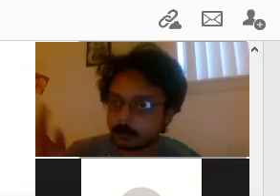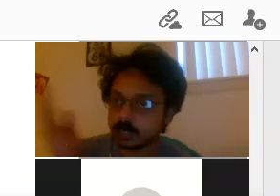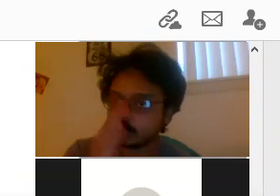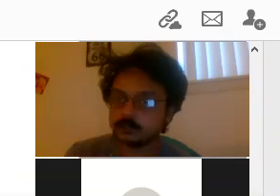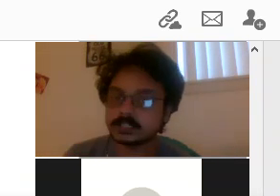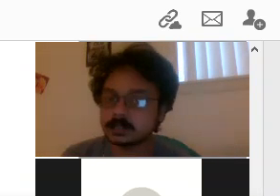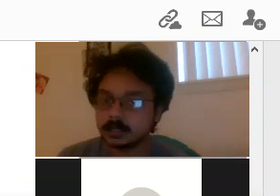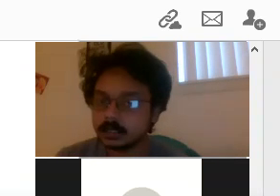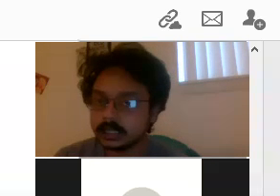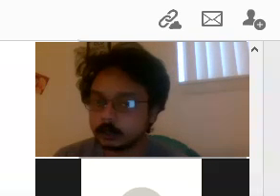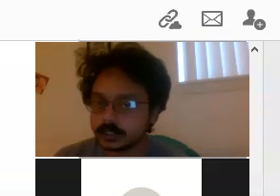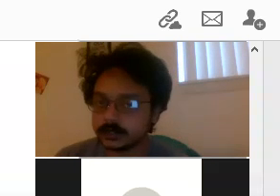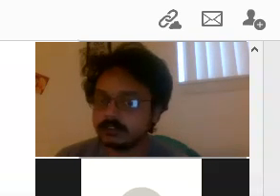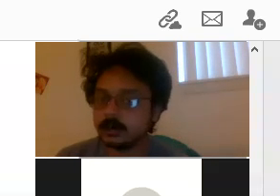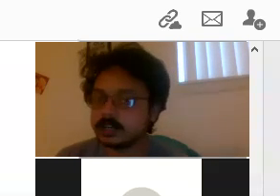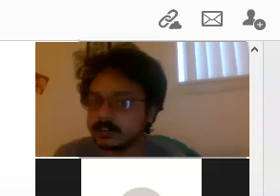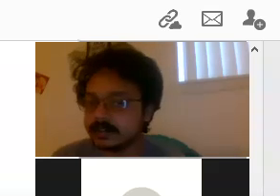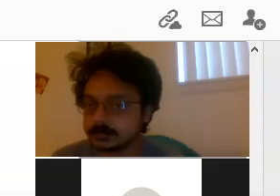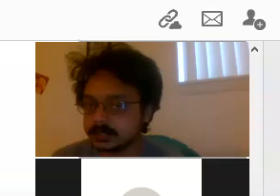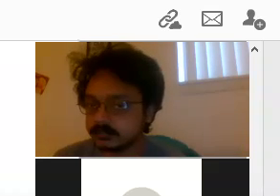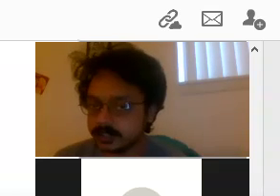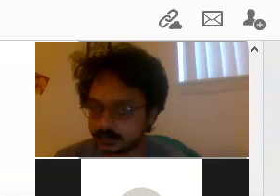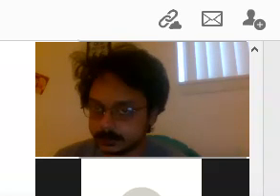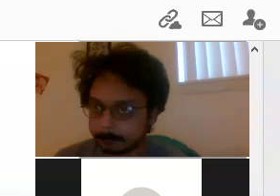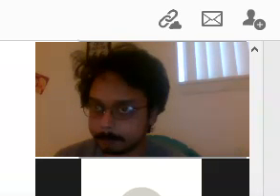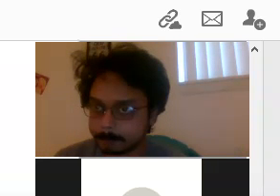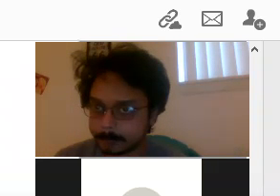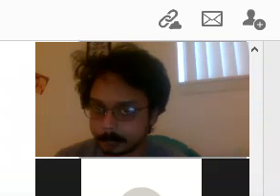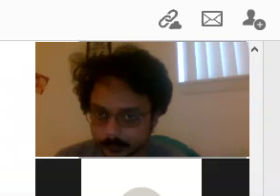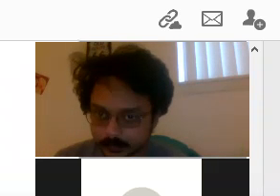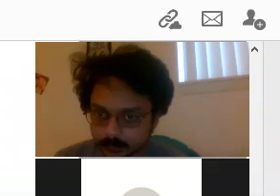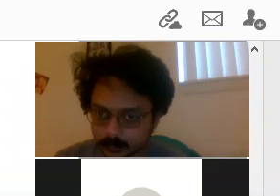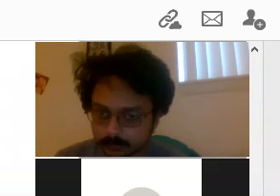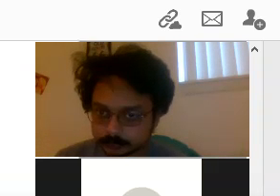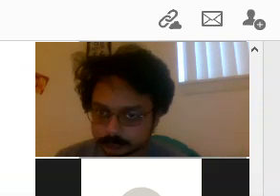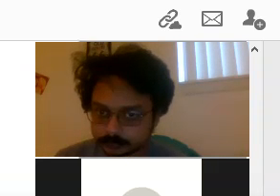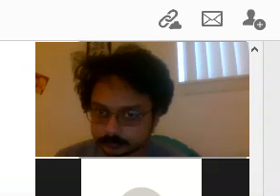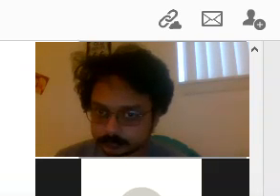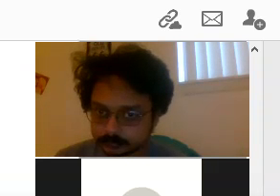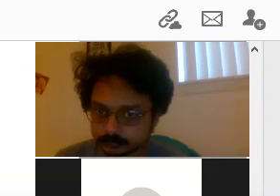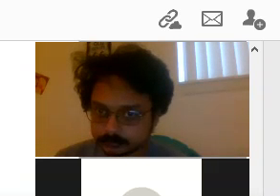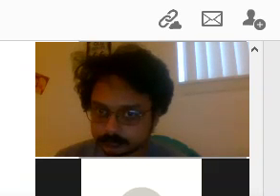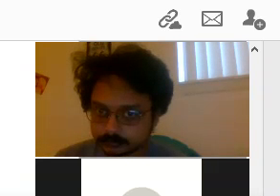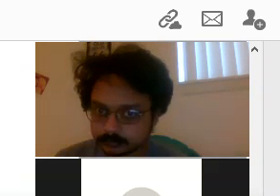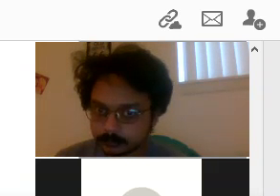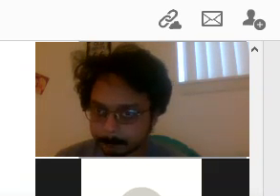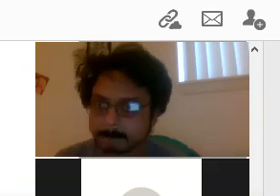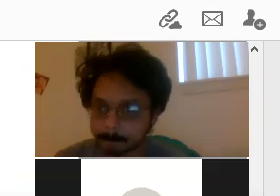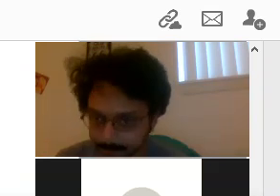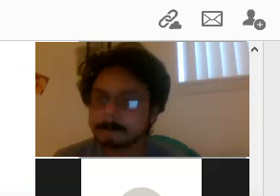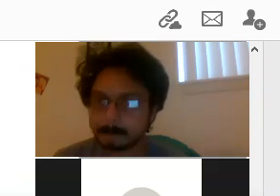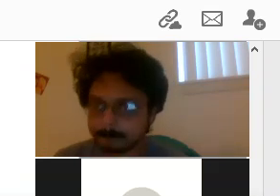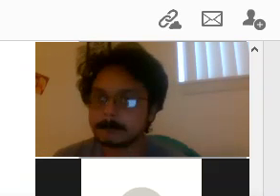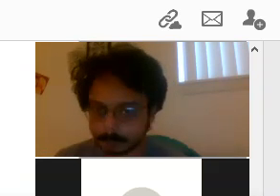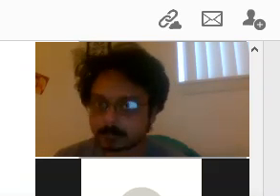cut some amount out of this equation, right? We cannot divide this with anything. Yeah, I mean, yeah, we are not sure how we